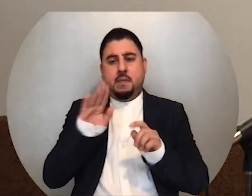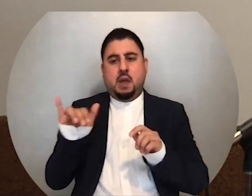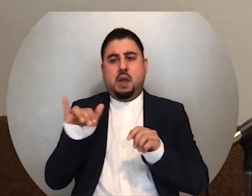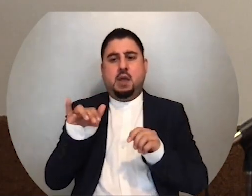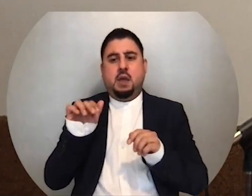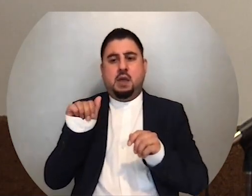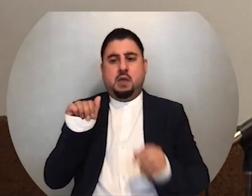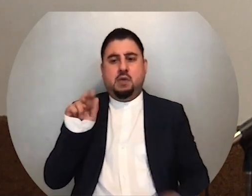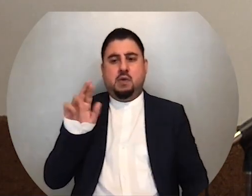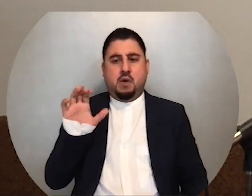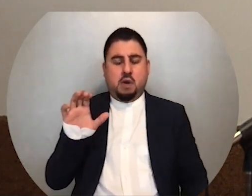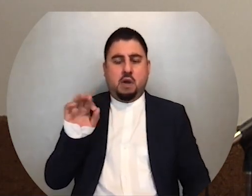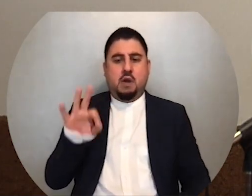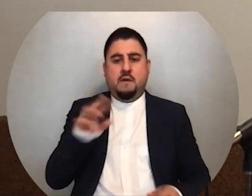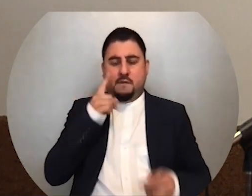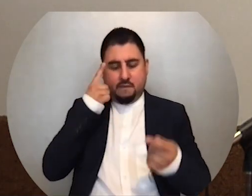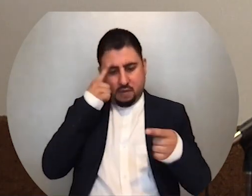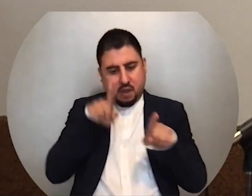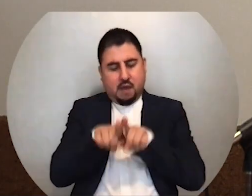The Ark of the Covenant,